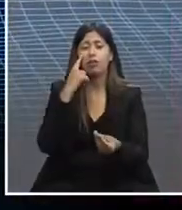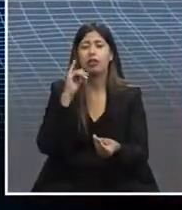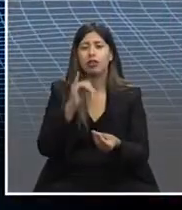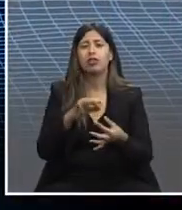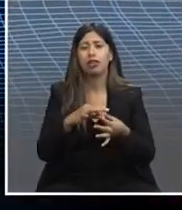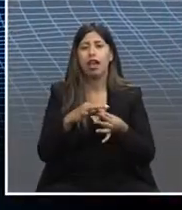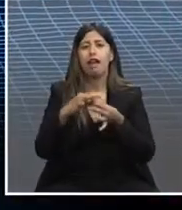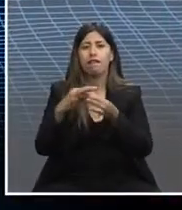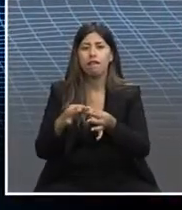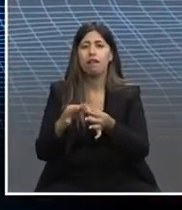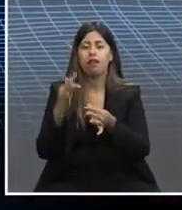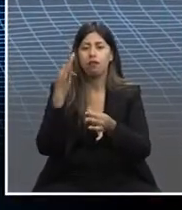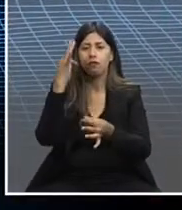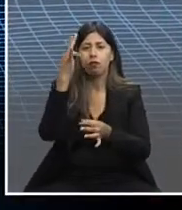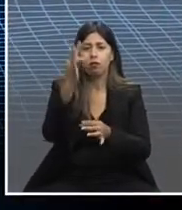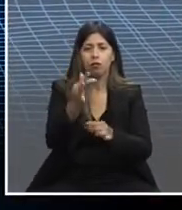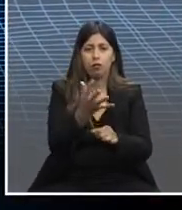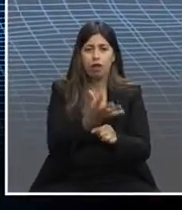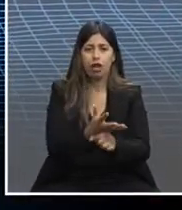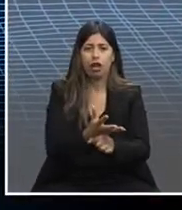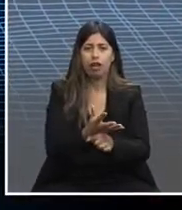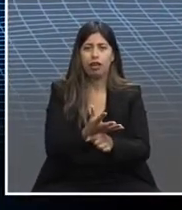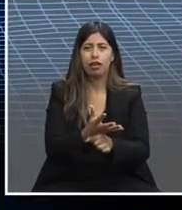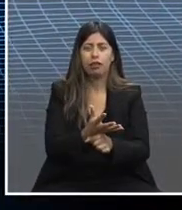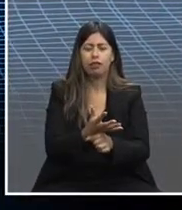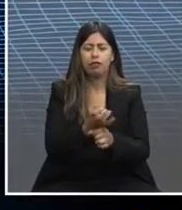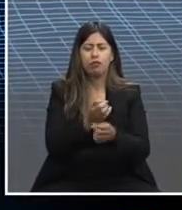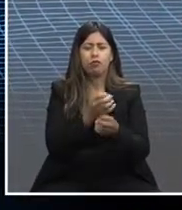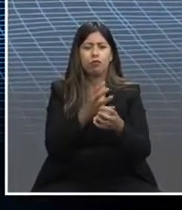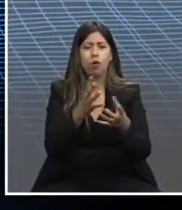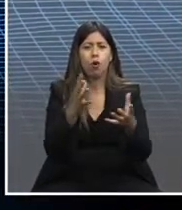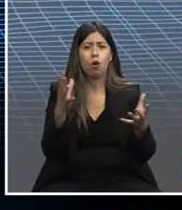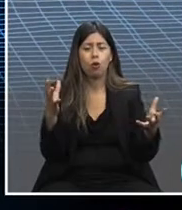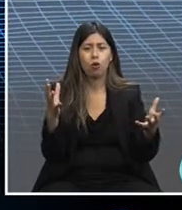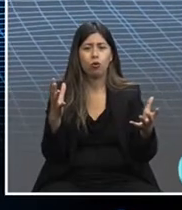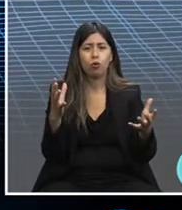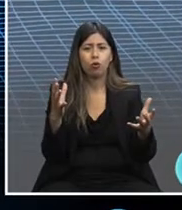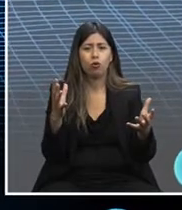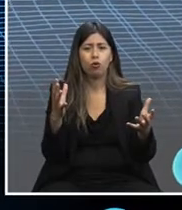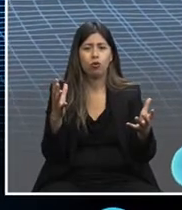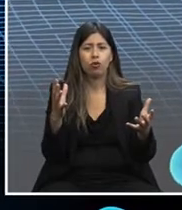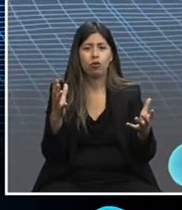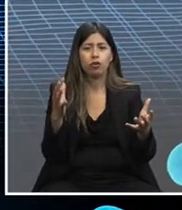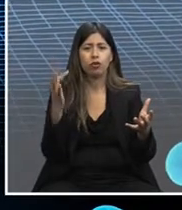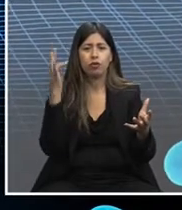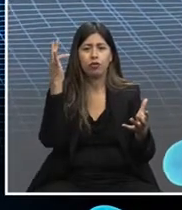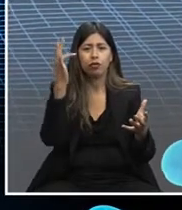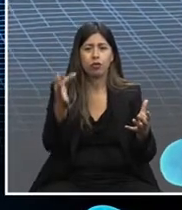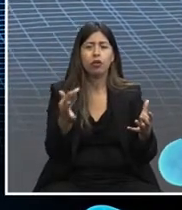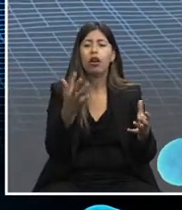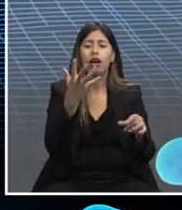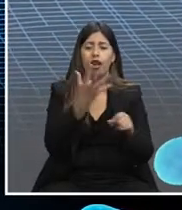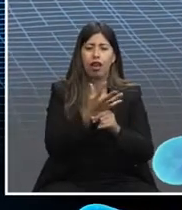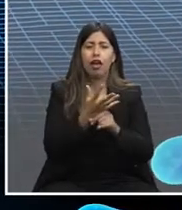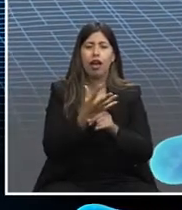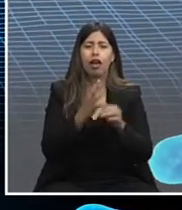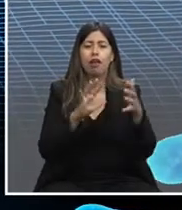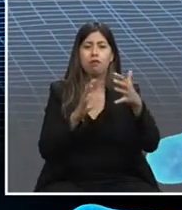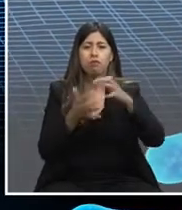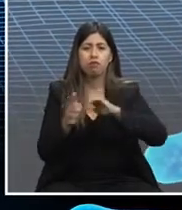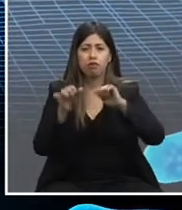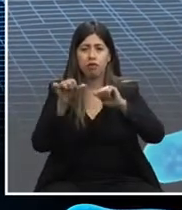futures currently open to us would have collapsed into a narrow range of meager options. we would have a failed world with no way